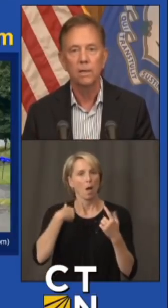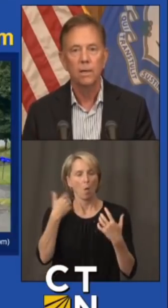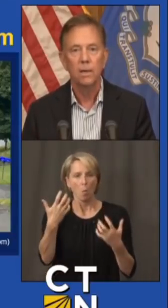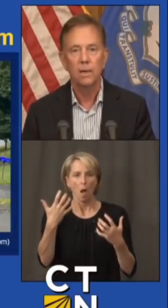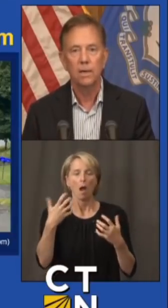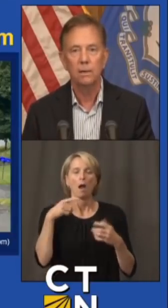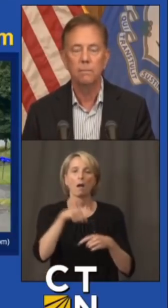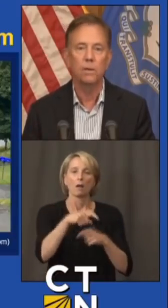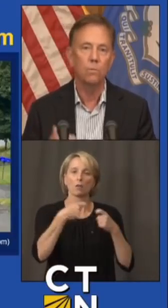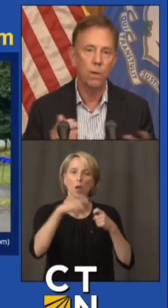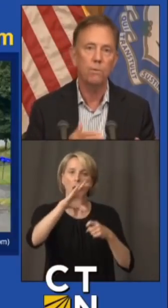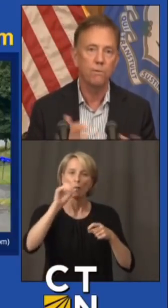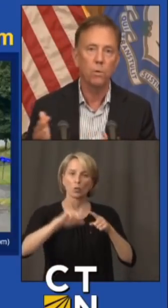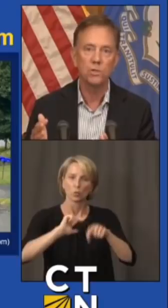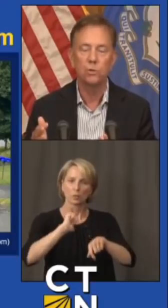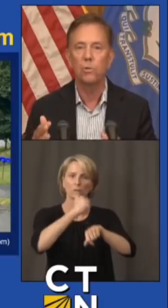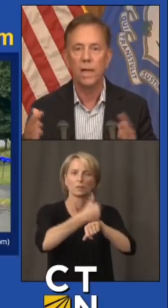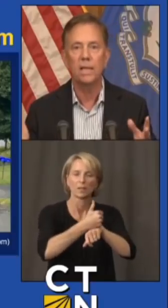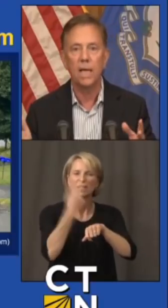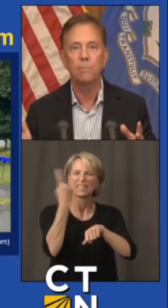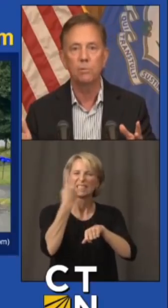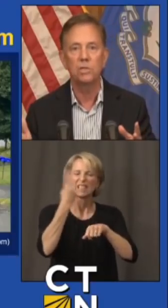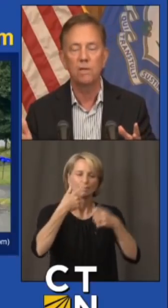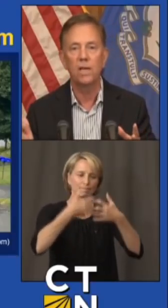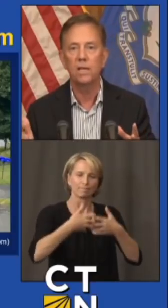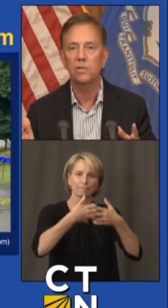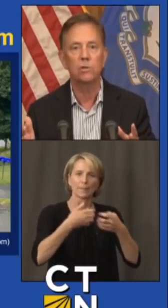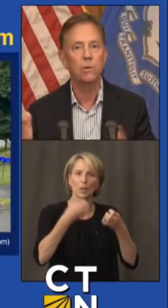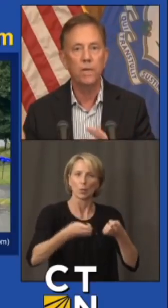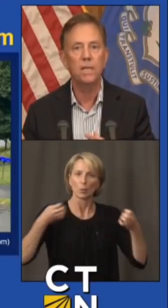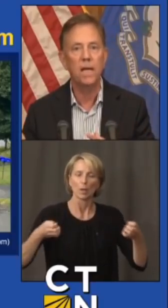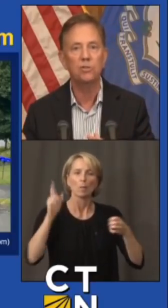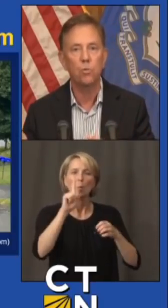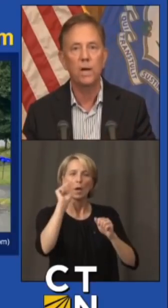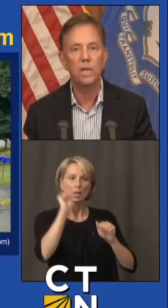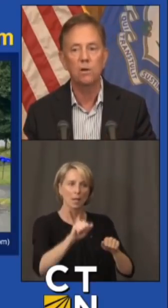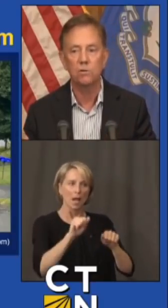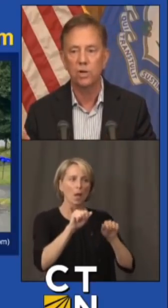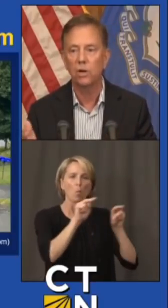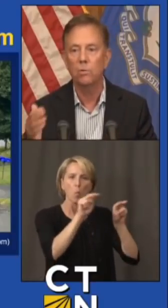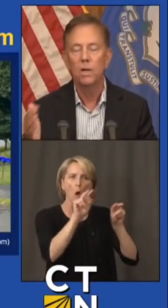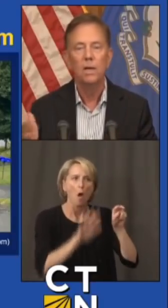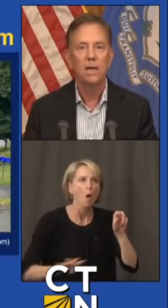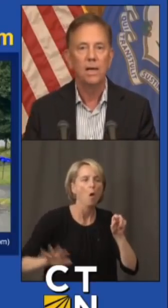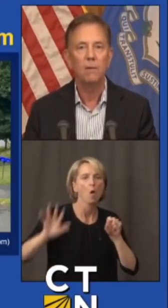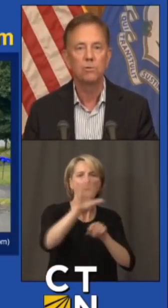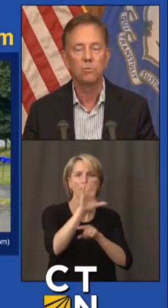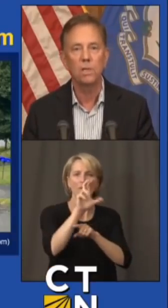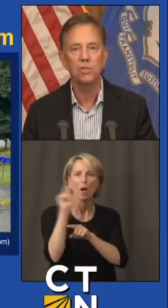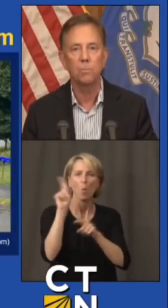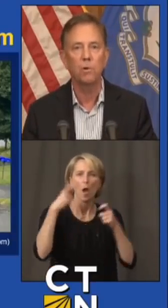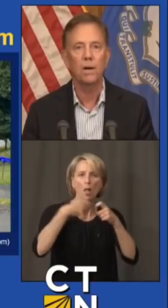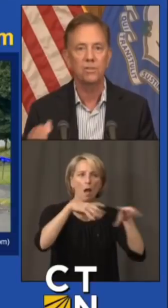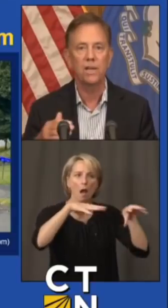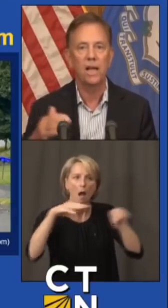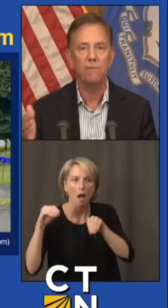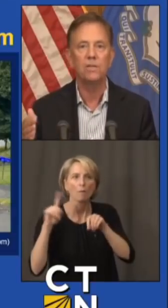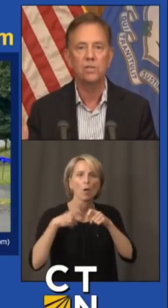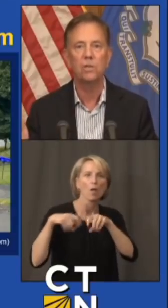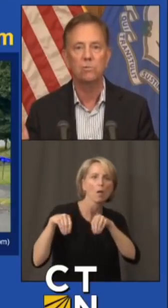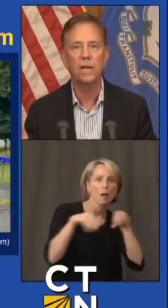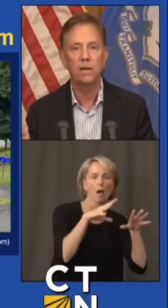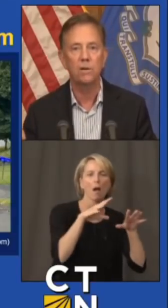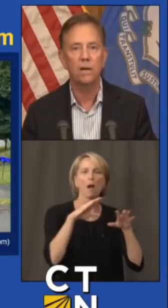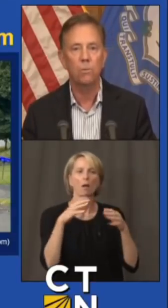monitoring. We were forced to do that in the cable TV industry. We did that 20 years ago. And I was really surprised that